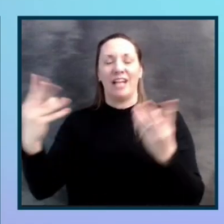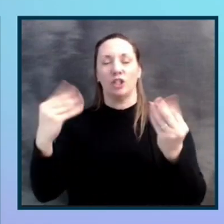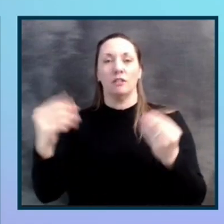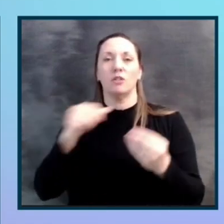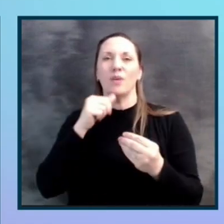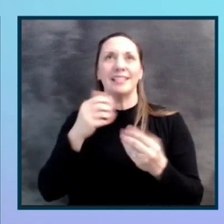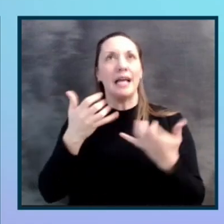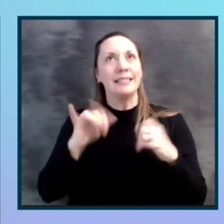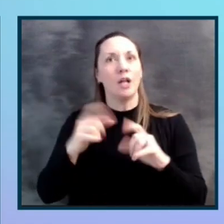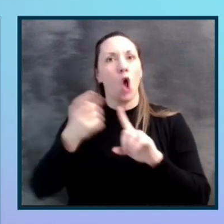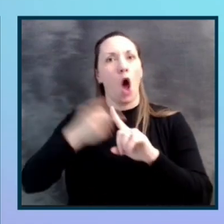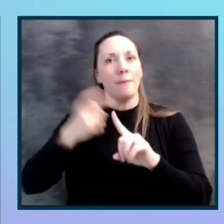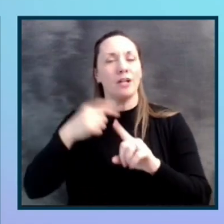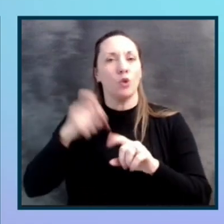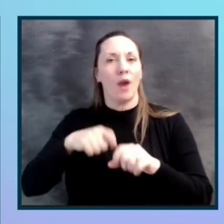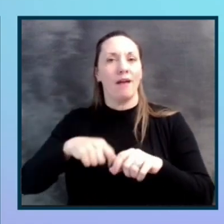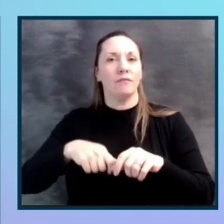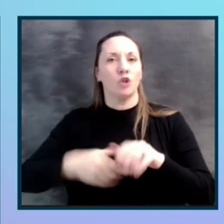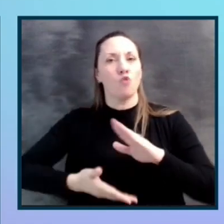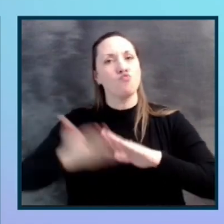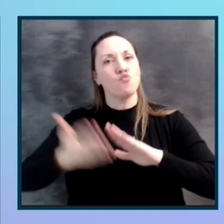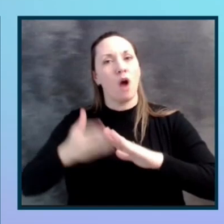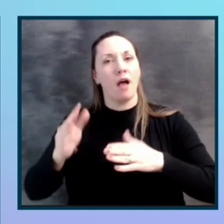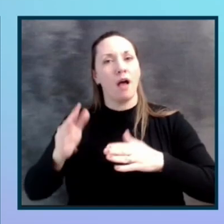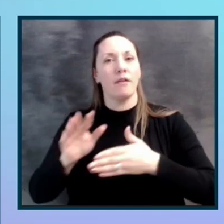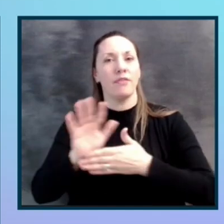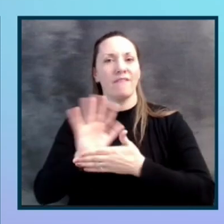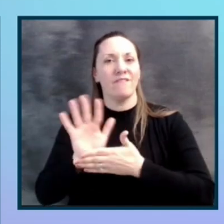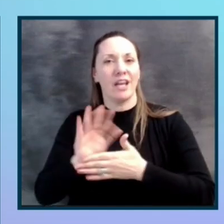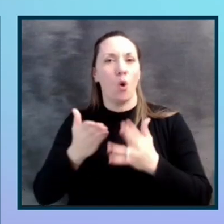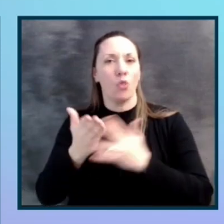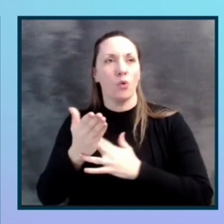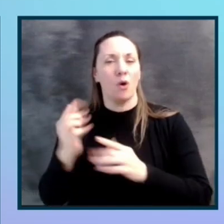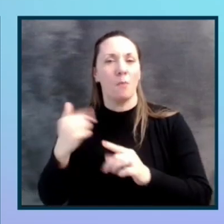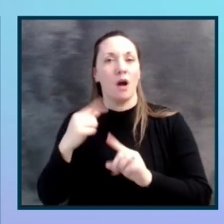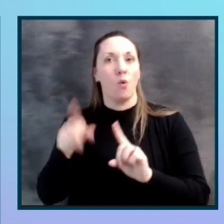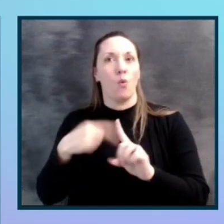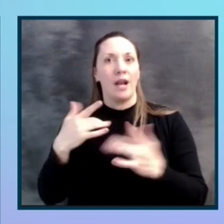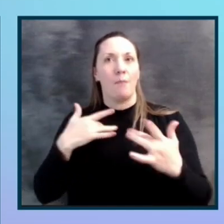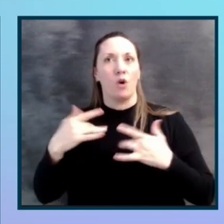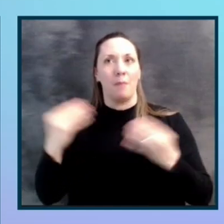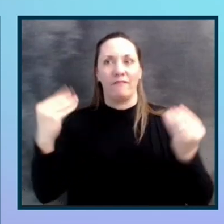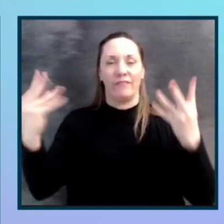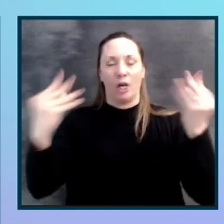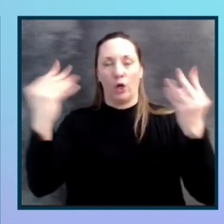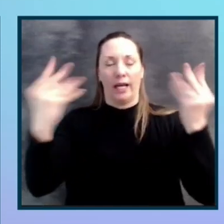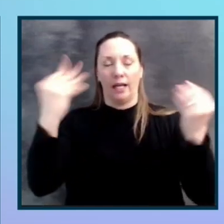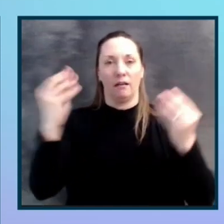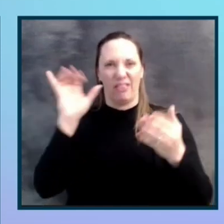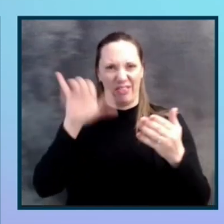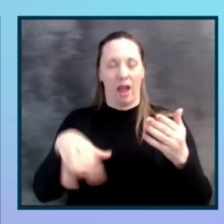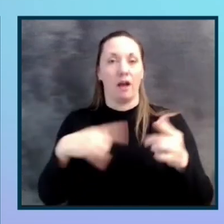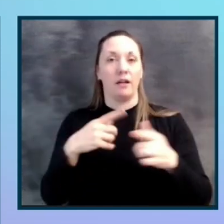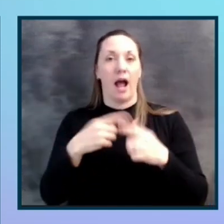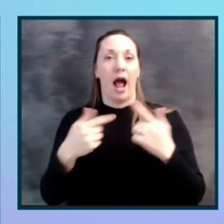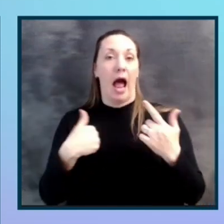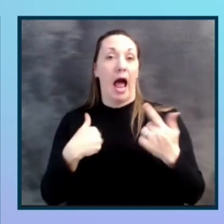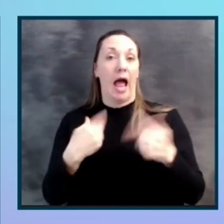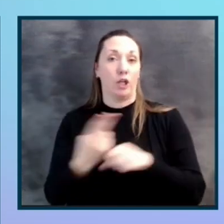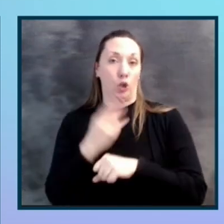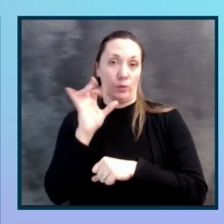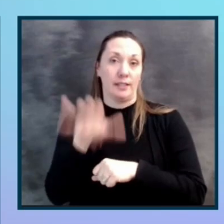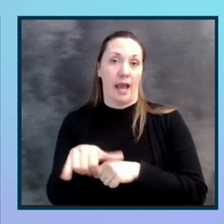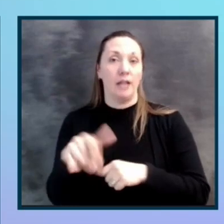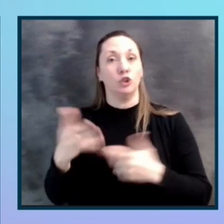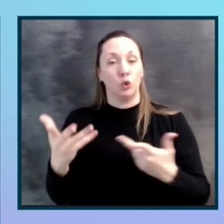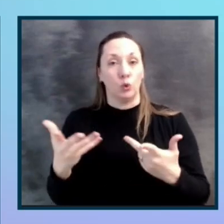like run a video through, but whenever I'm worried about like flickering or flashing or whatnot, I use that to kind